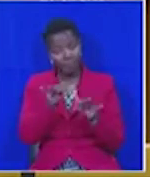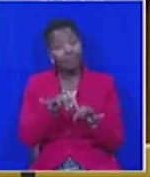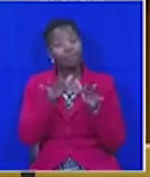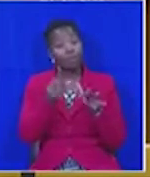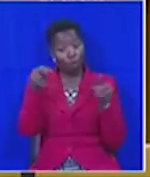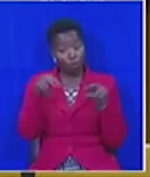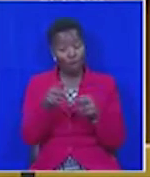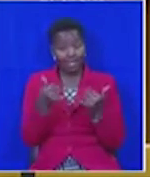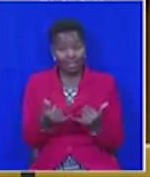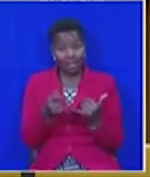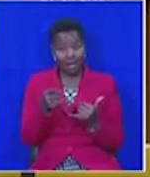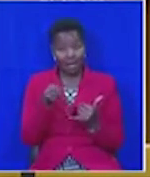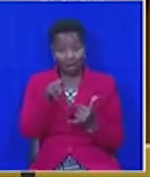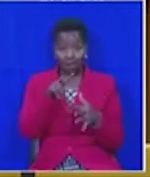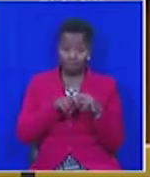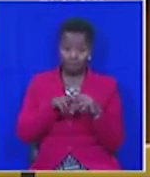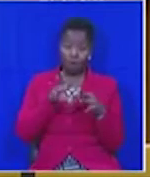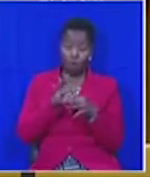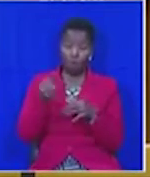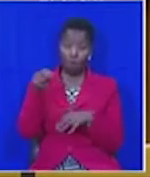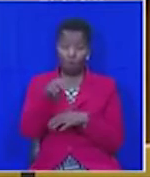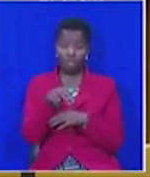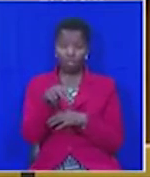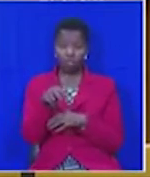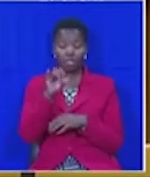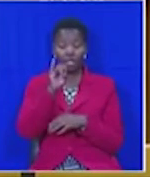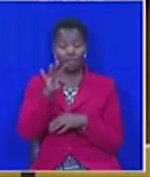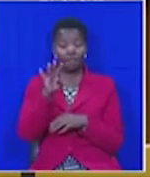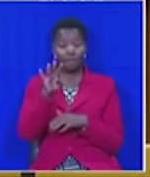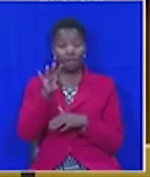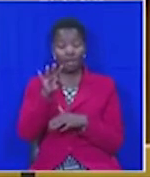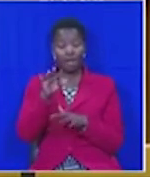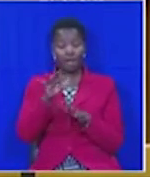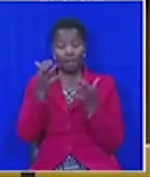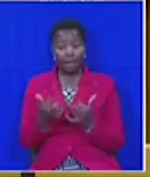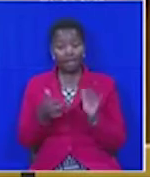that if the budget is not passed, government will not deliver services.